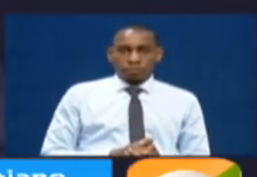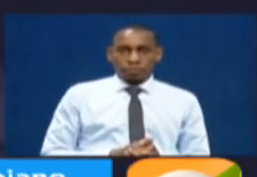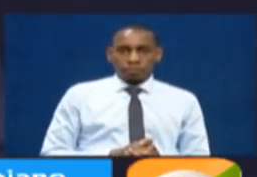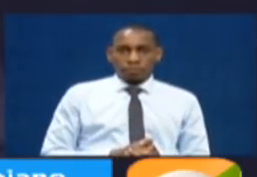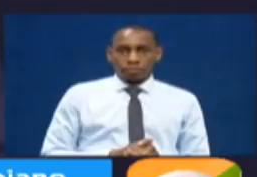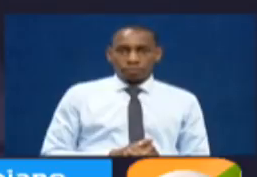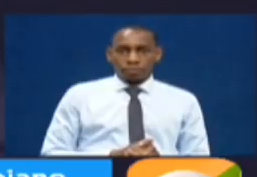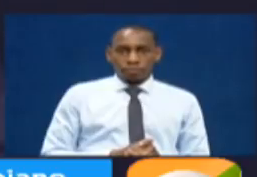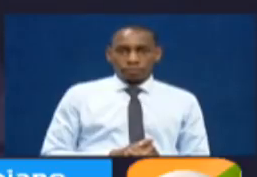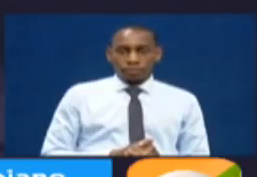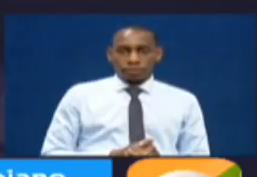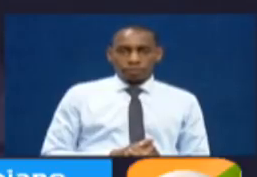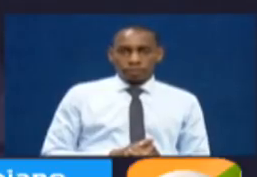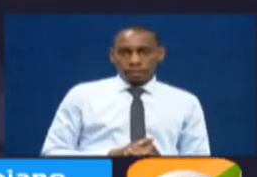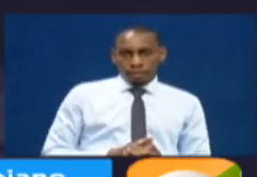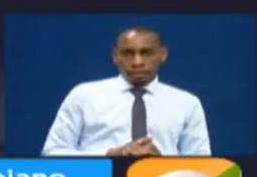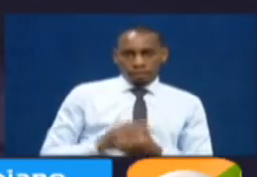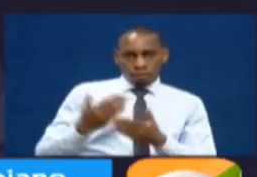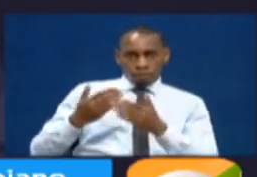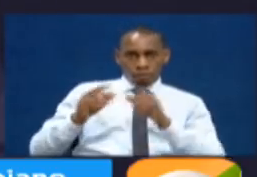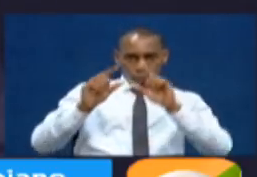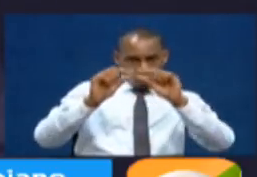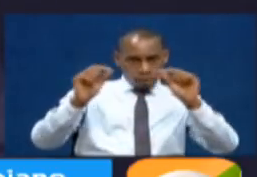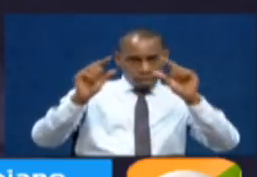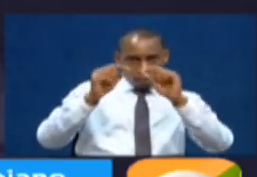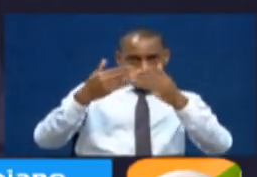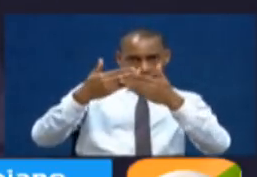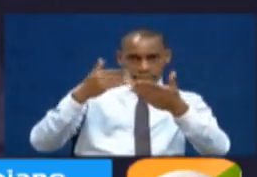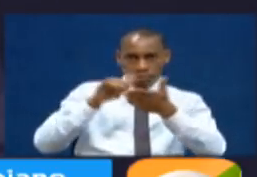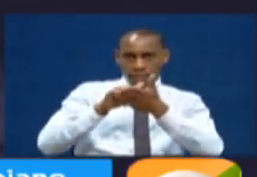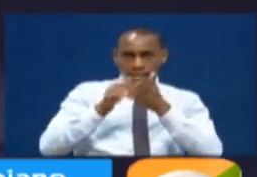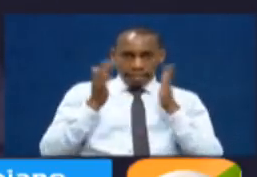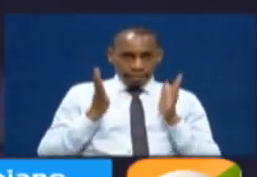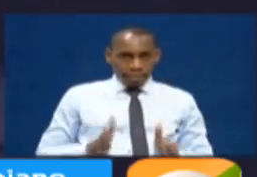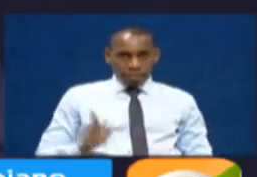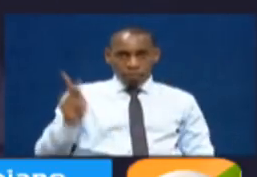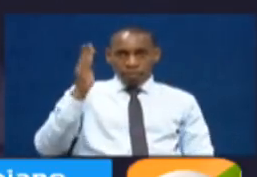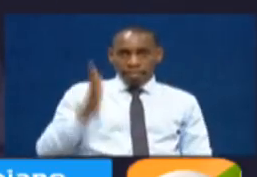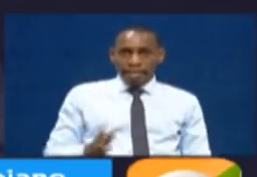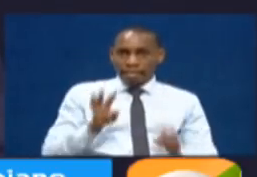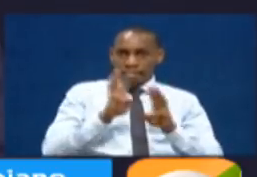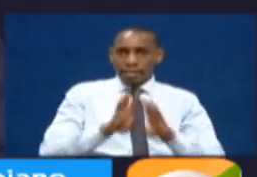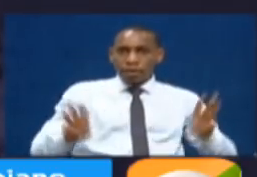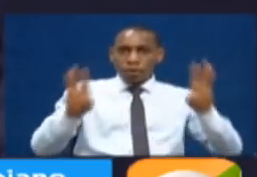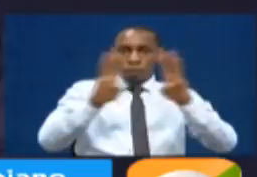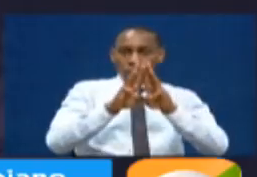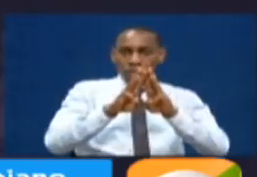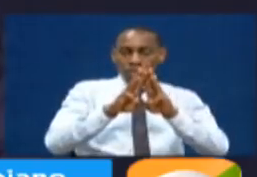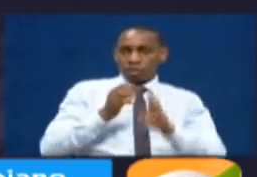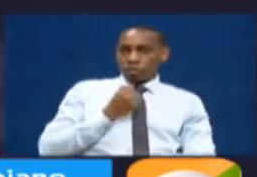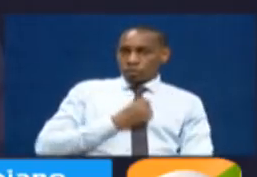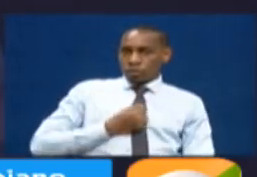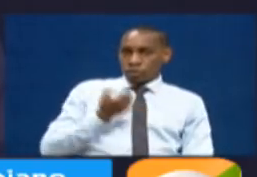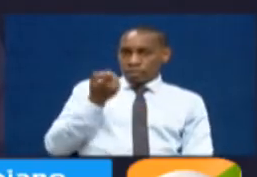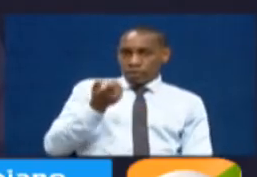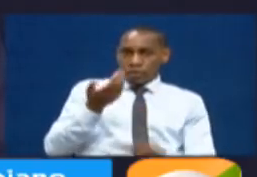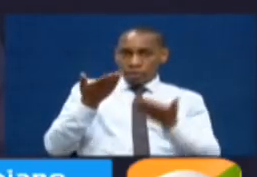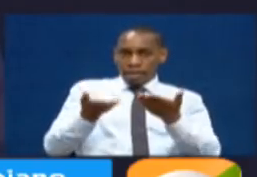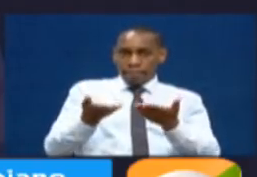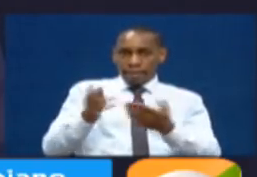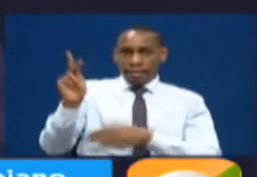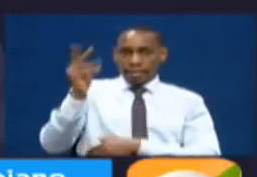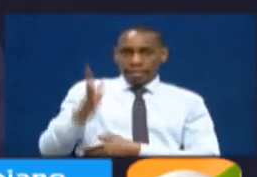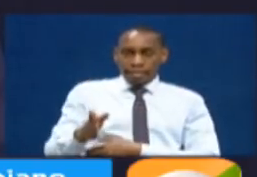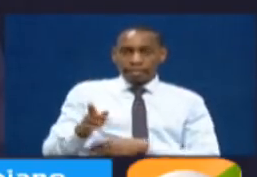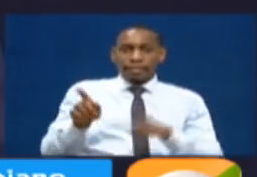There was a statement I once made here that the person or the Kenyan who deserves least sympathy in this country is actually the